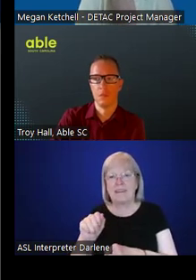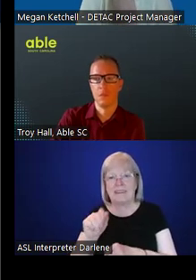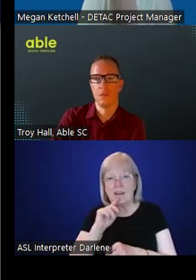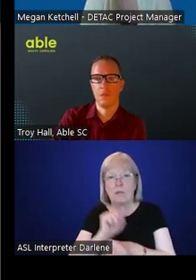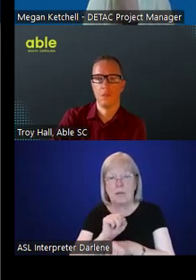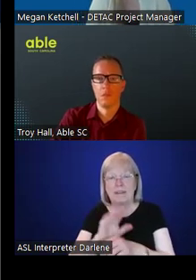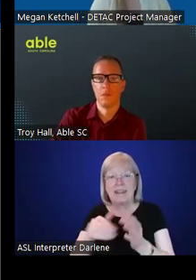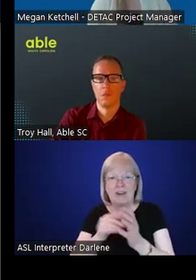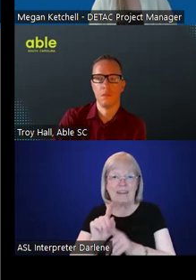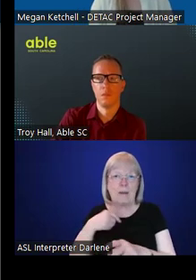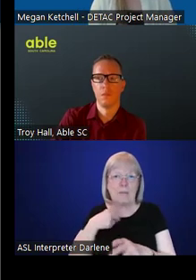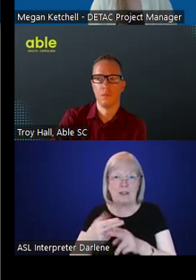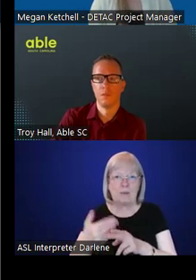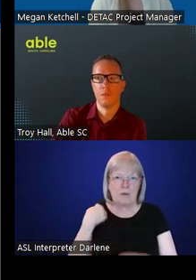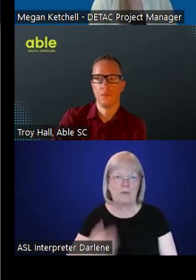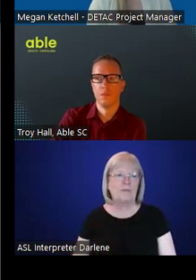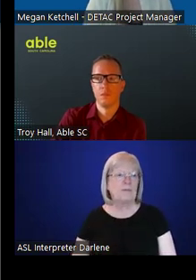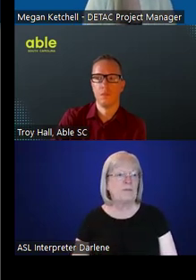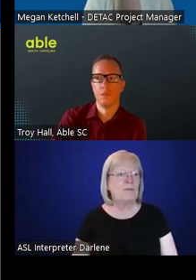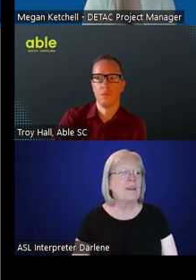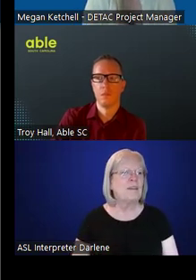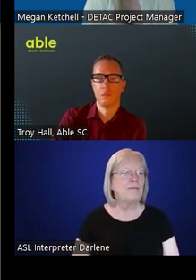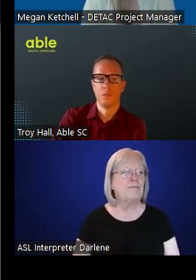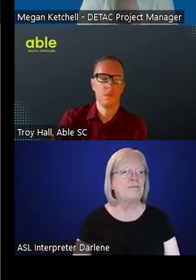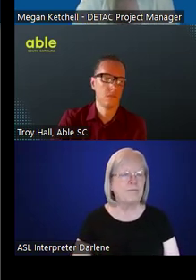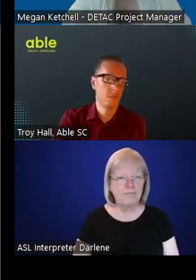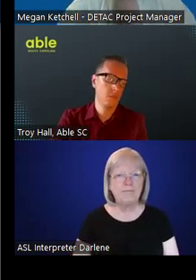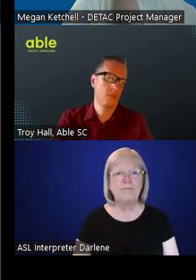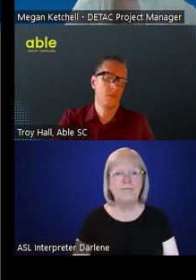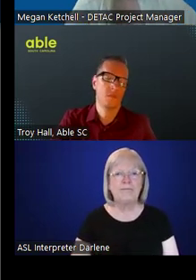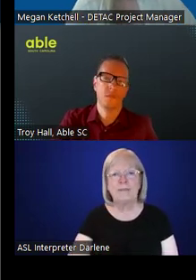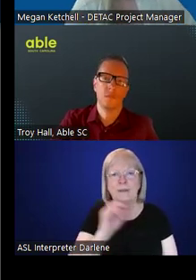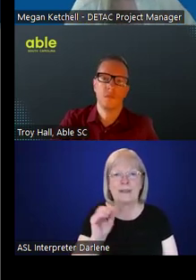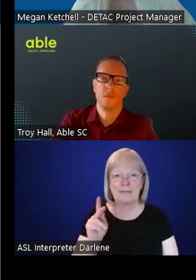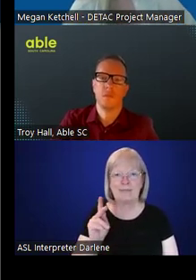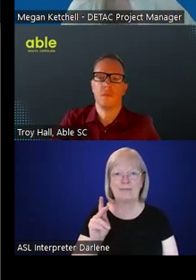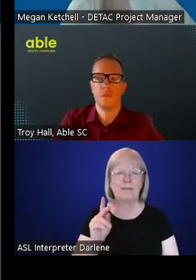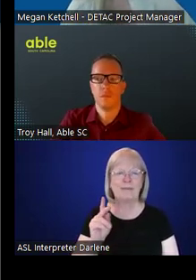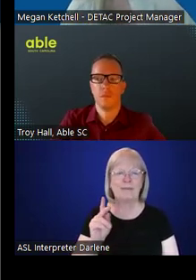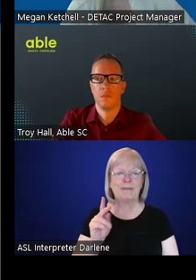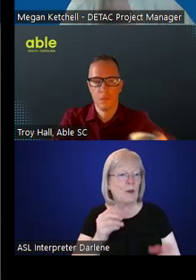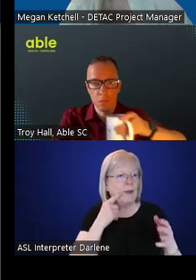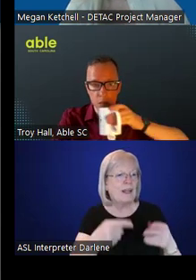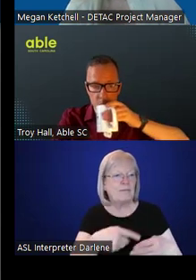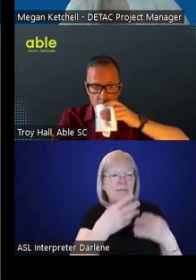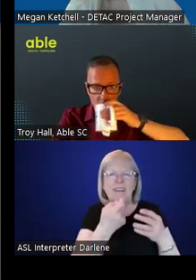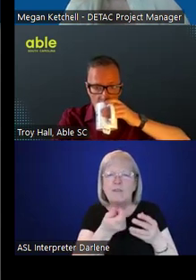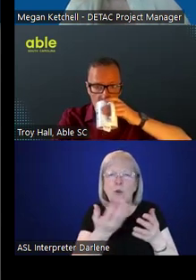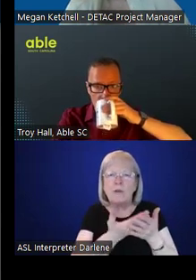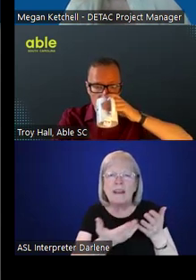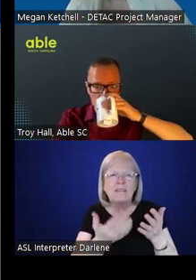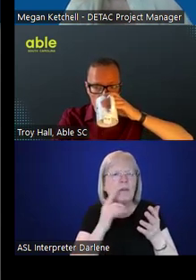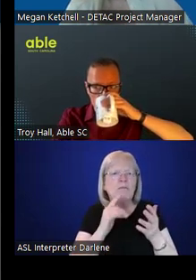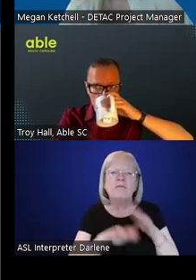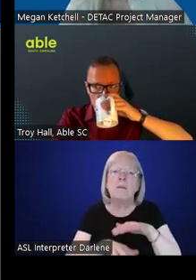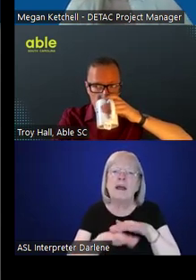I mentioned. All right, and here is just a couple of ground rules. So